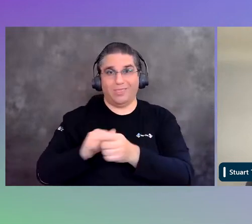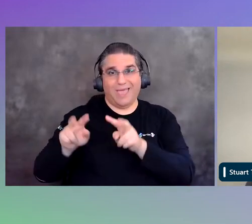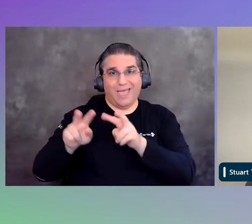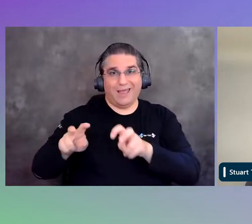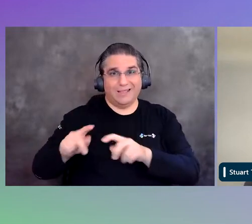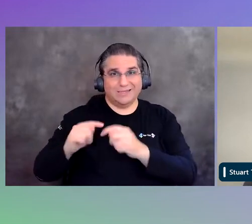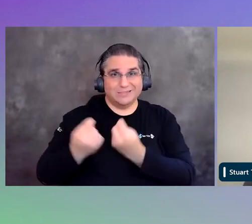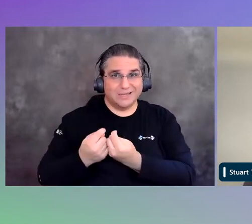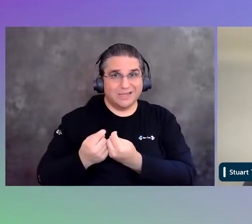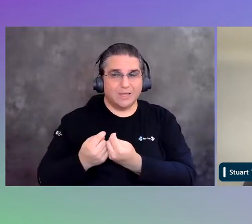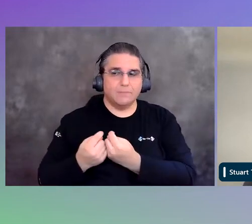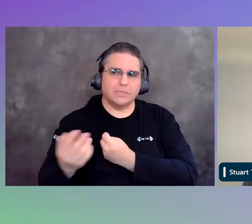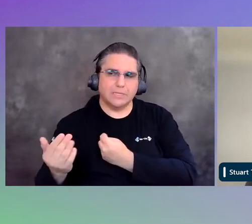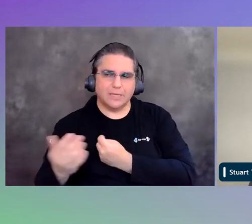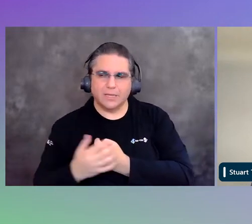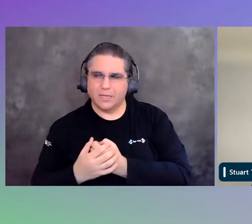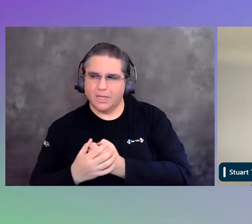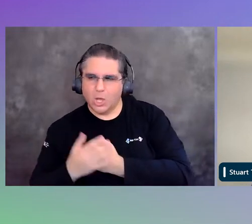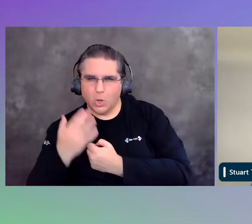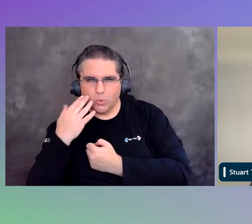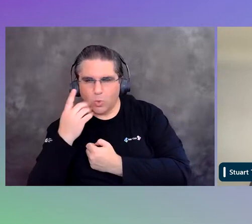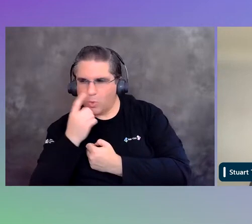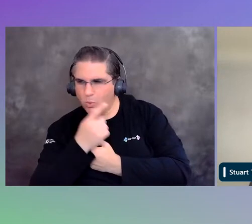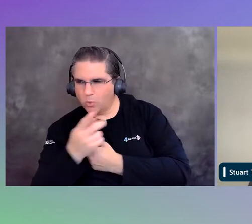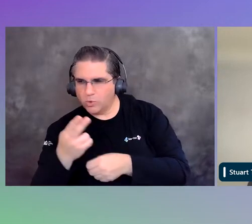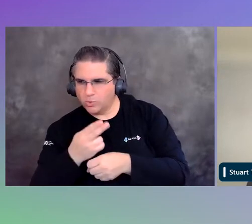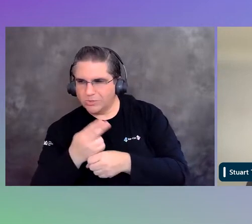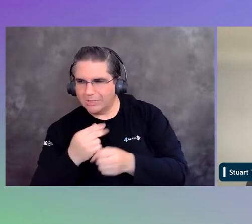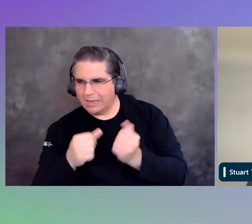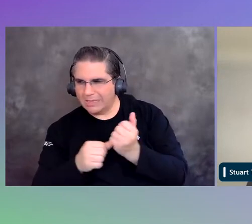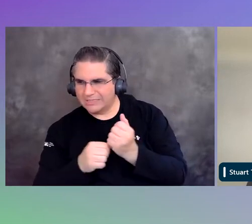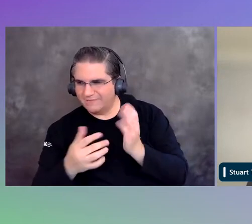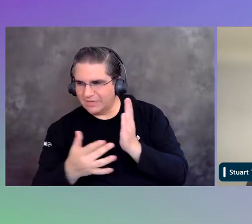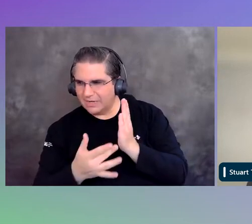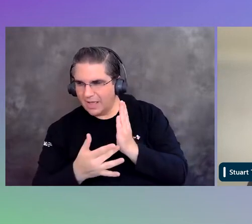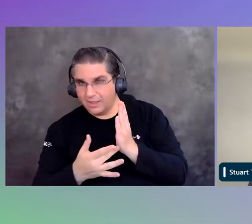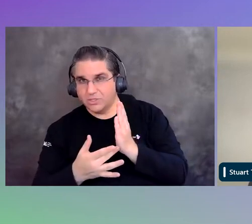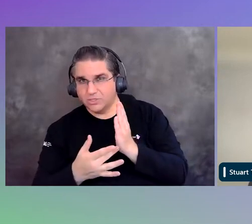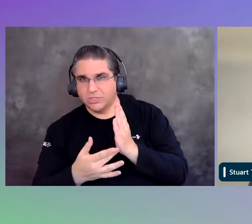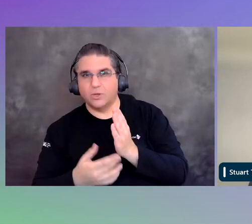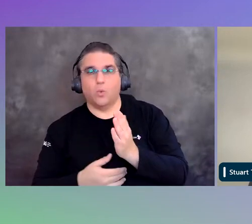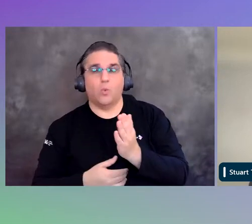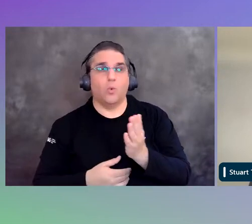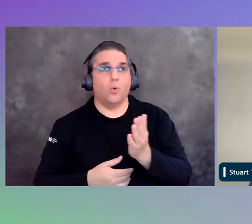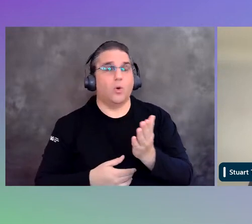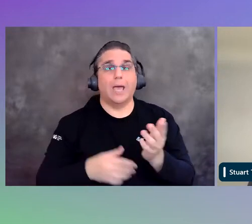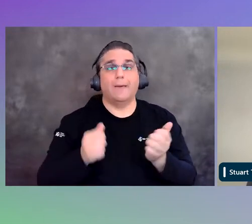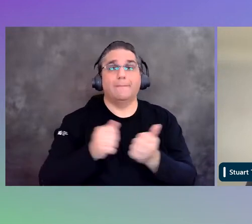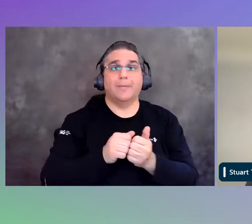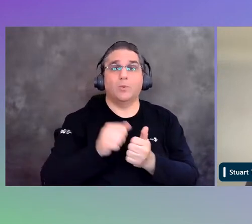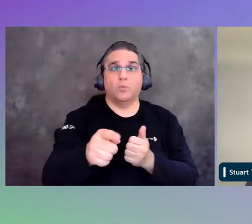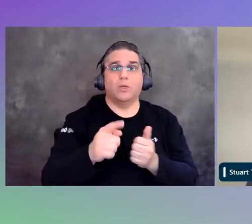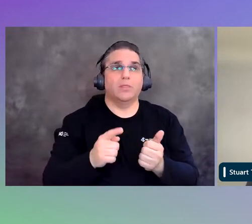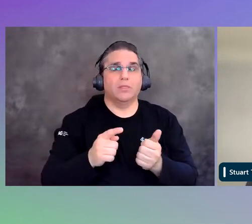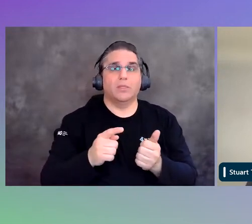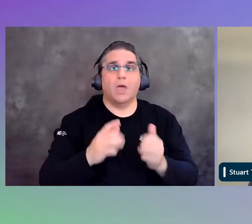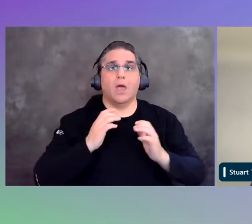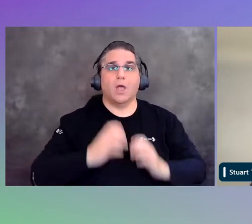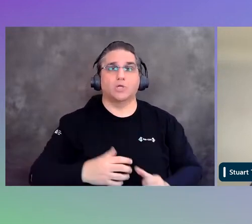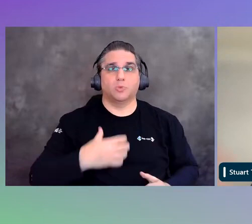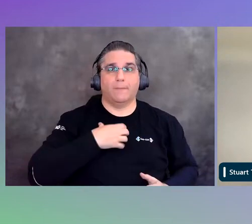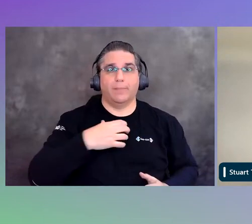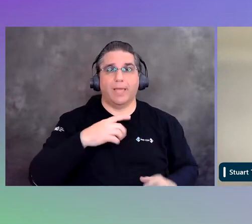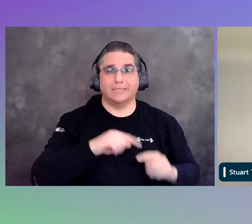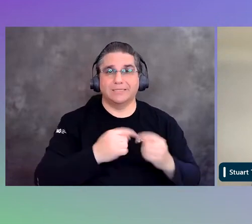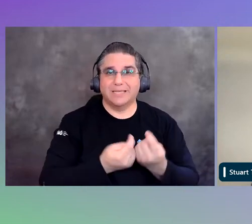can sniff out people that are using assistive technology, if you can then work with your customer complaints team or customer liaison teams,